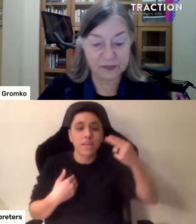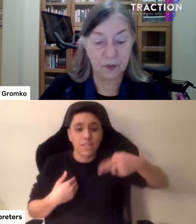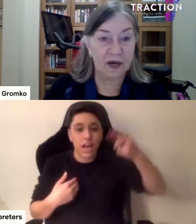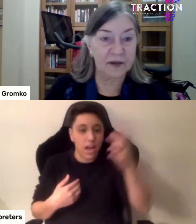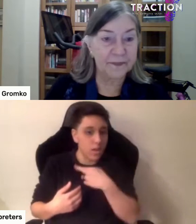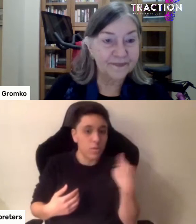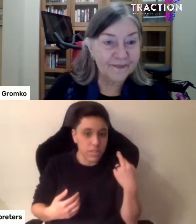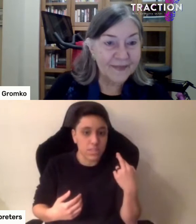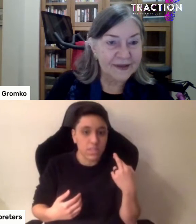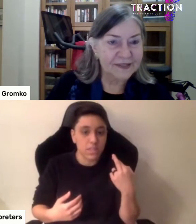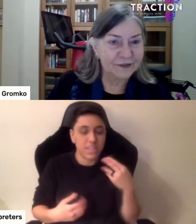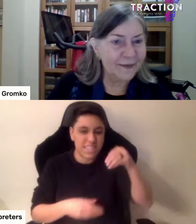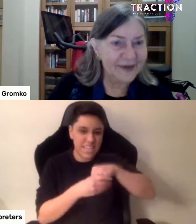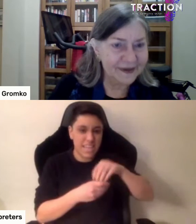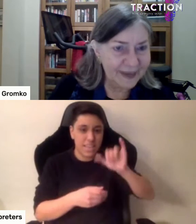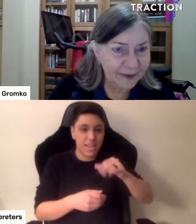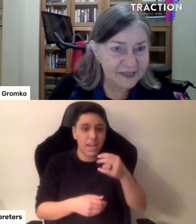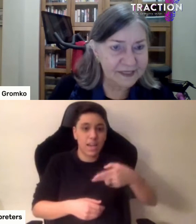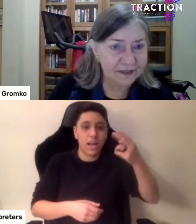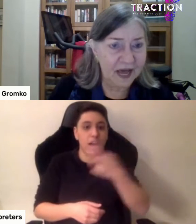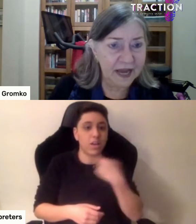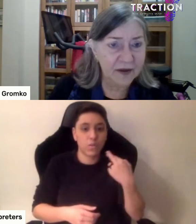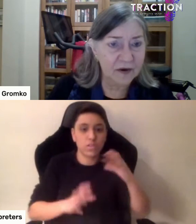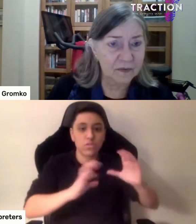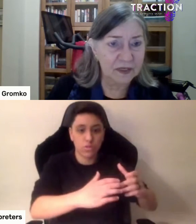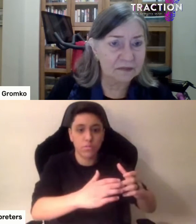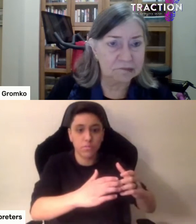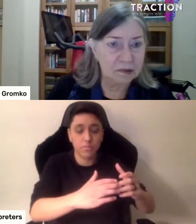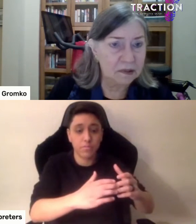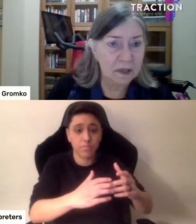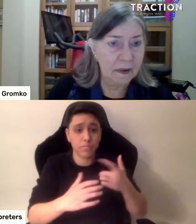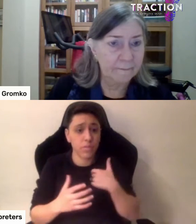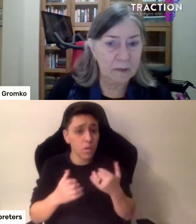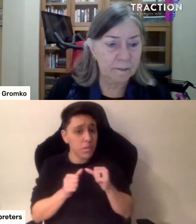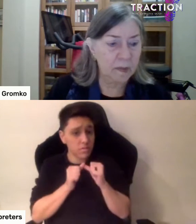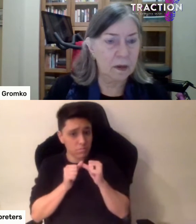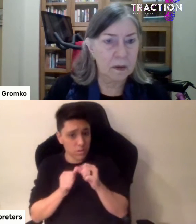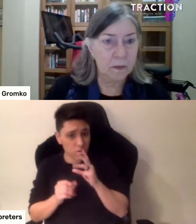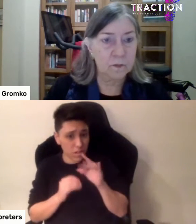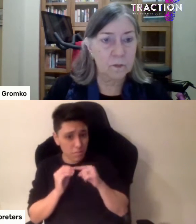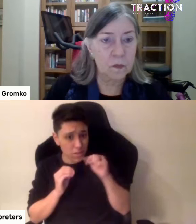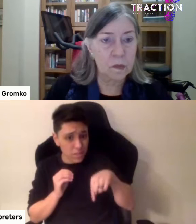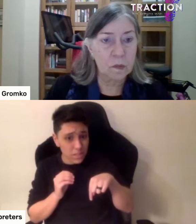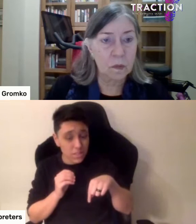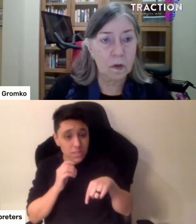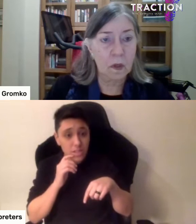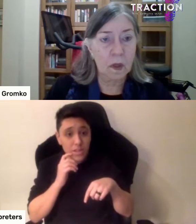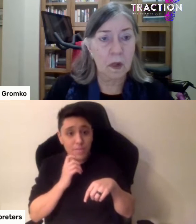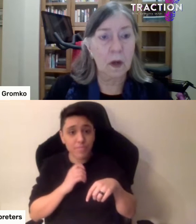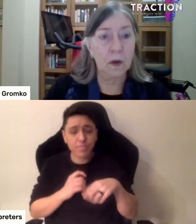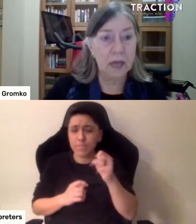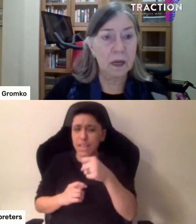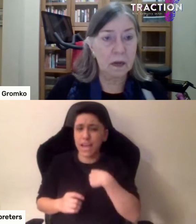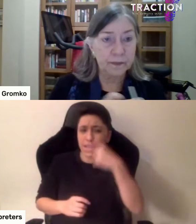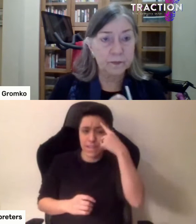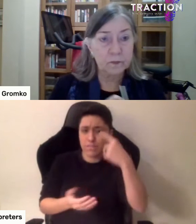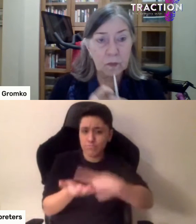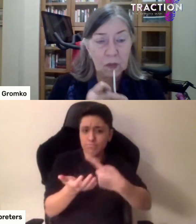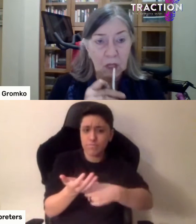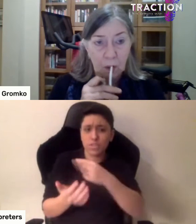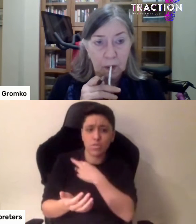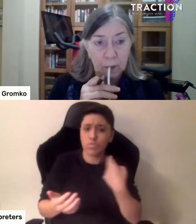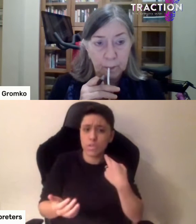group as well. So do you want me to keep on this little line or what? Yeah, I think talking about the risk is pretty important. I mean, Okay.